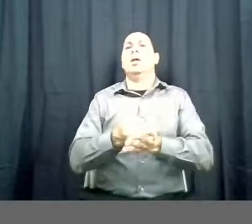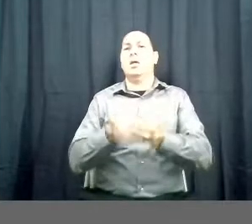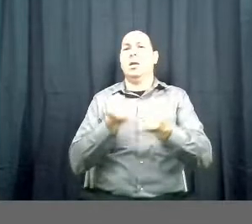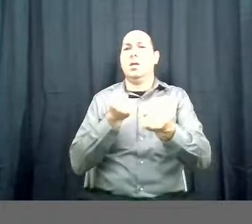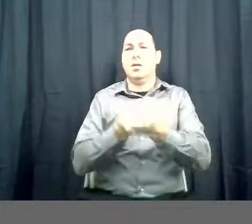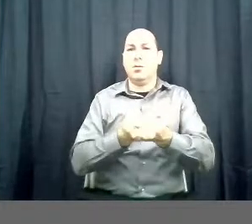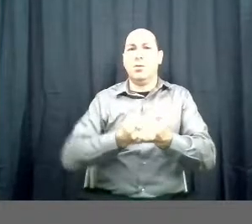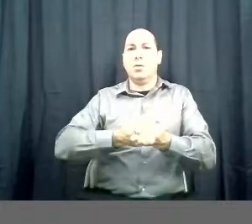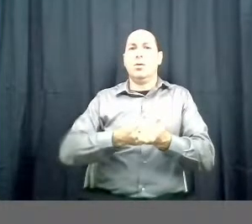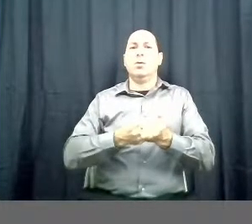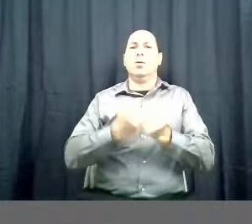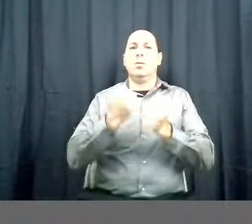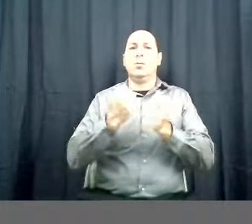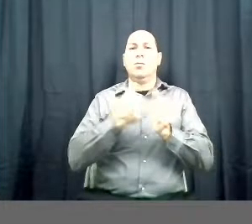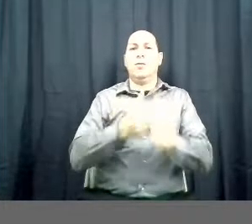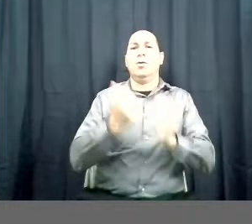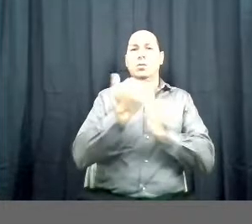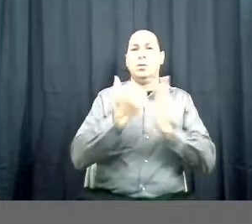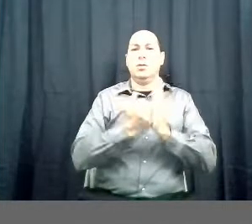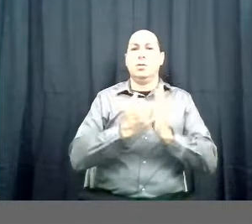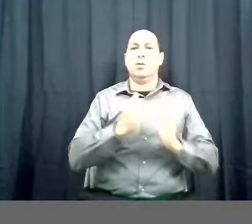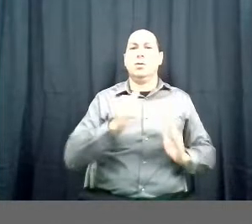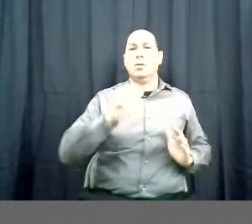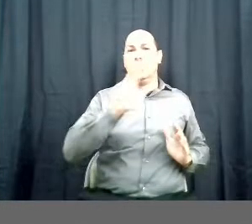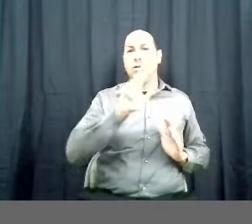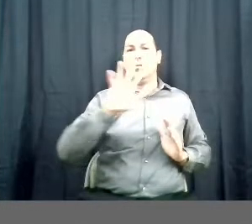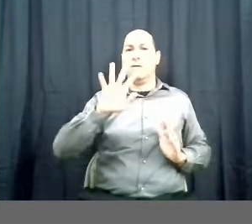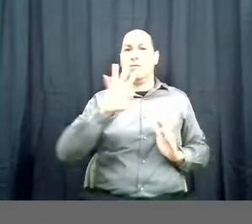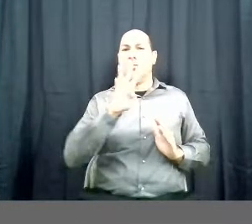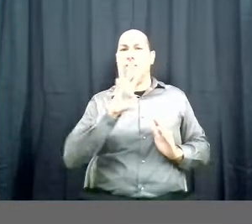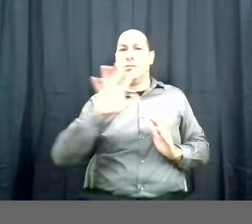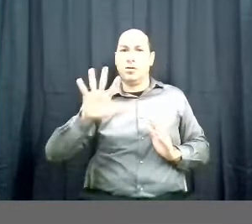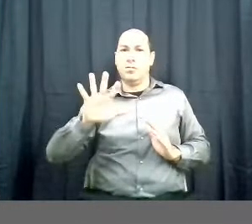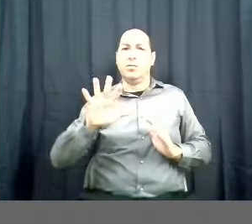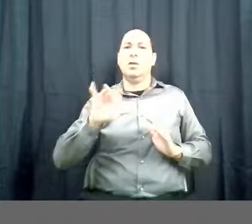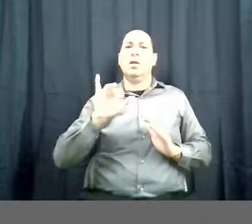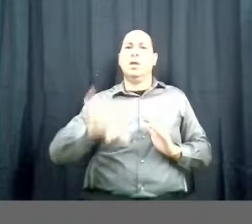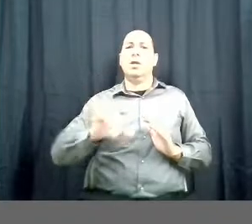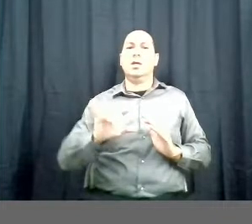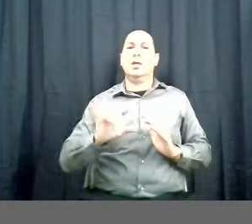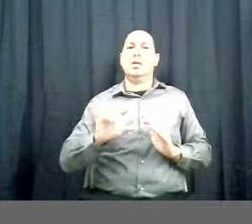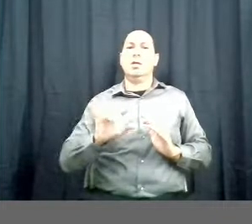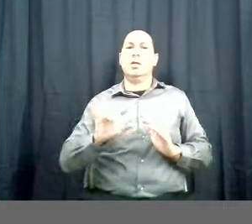55-45. As such, the recommendation made to the Oversight Board